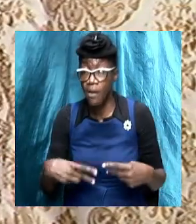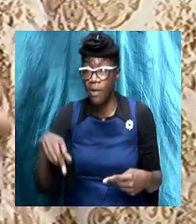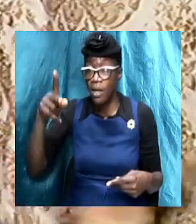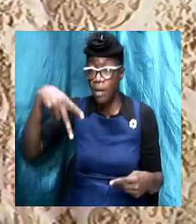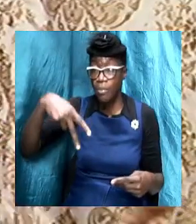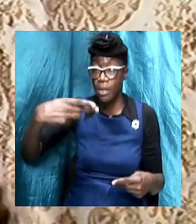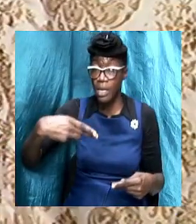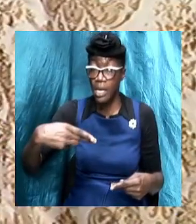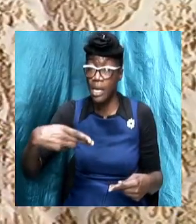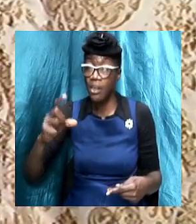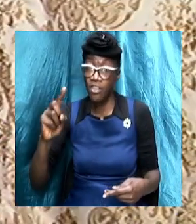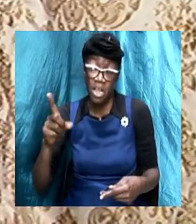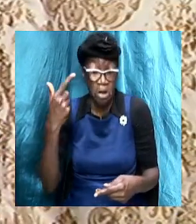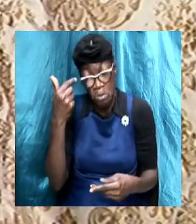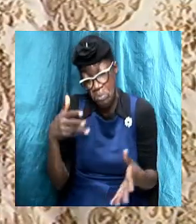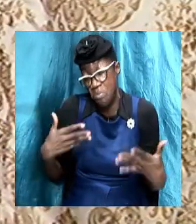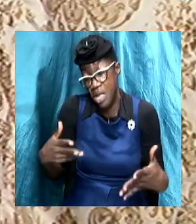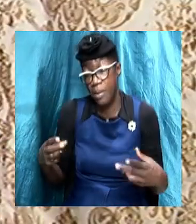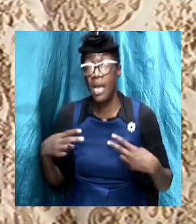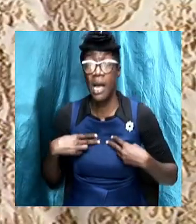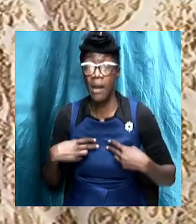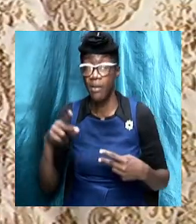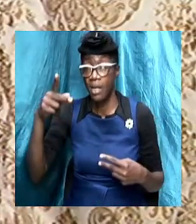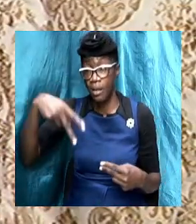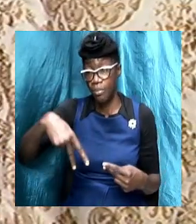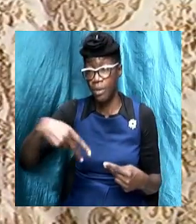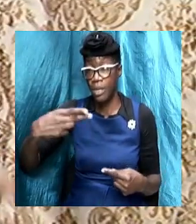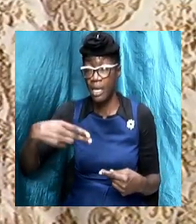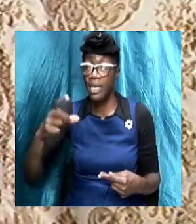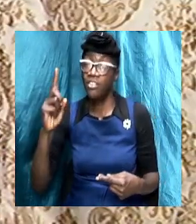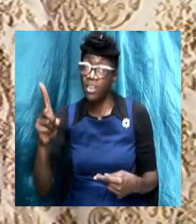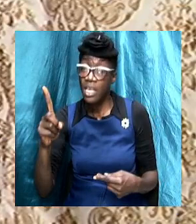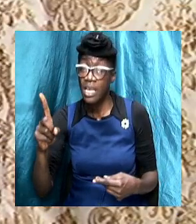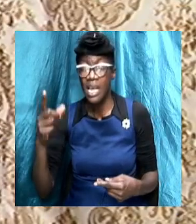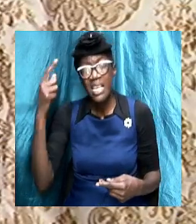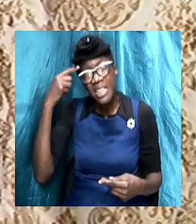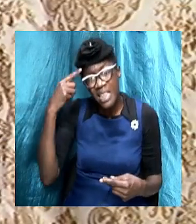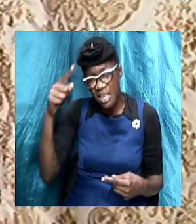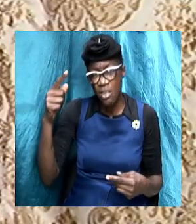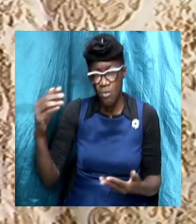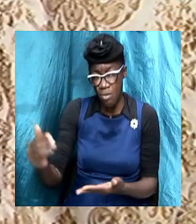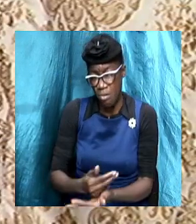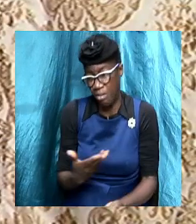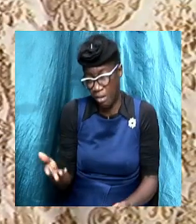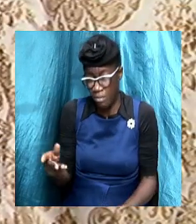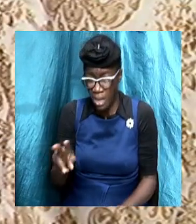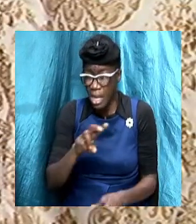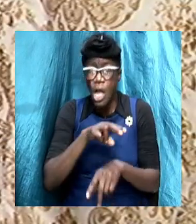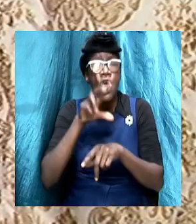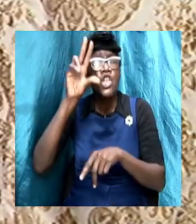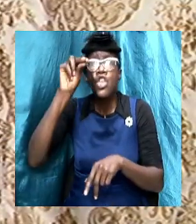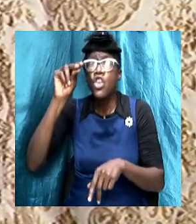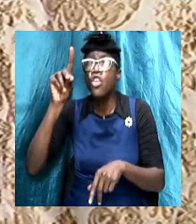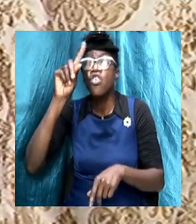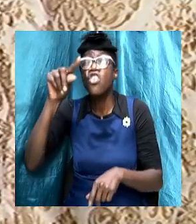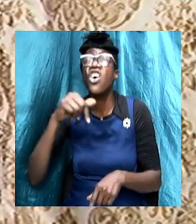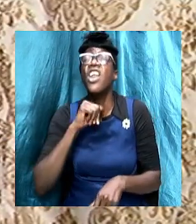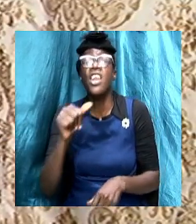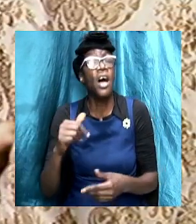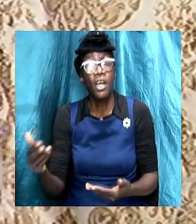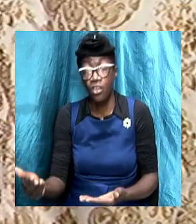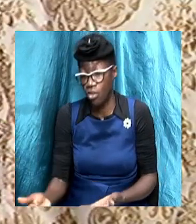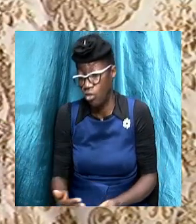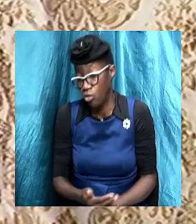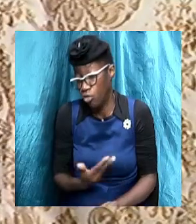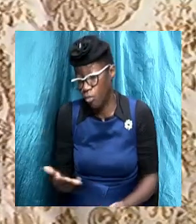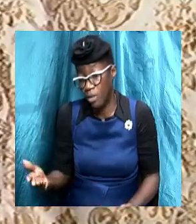or because we have a PhD, we think that we are something or we are not something. No, no, no. Amen. It's not defined